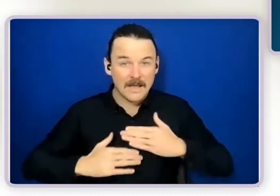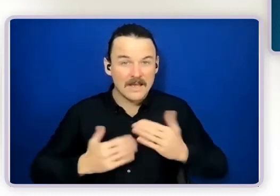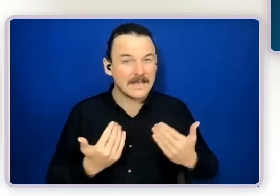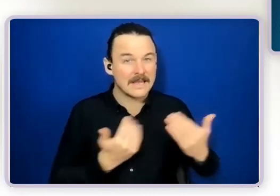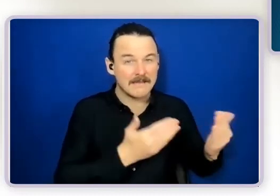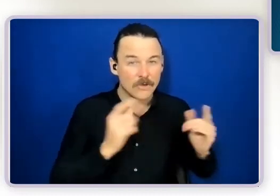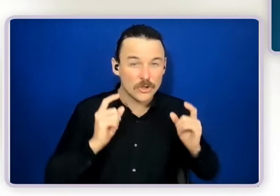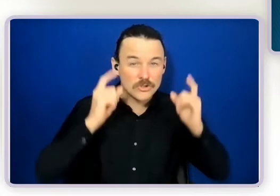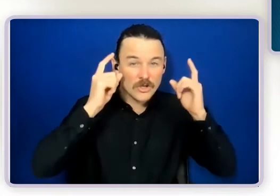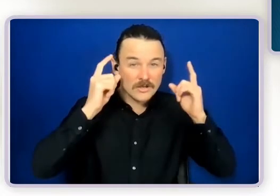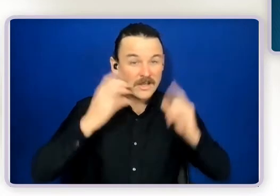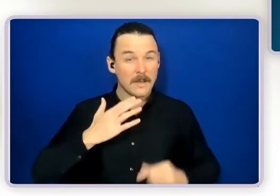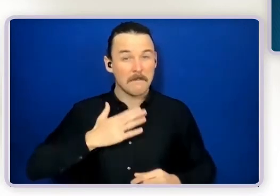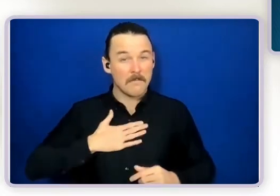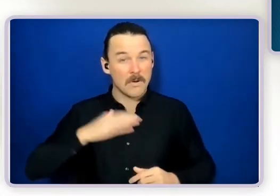no.